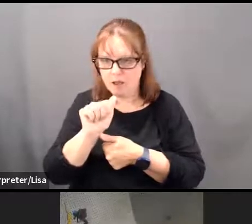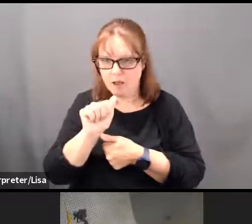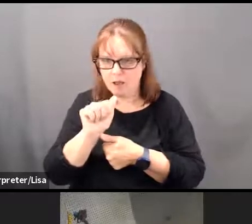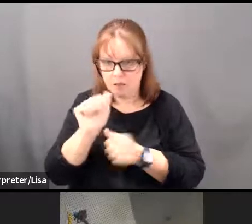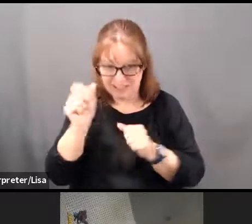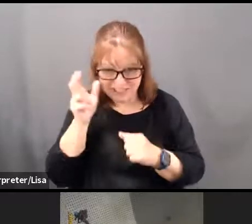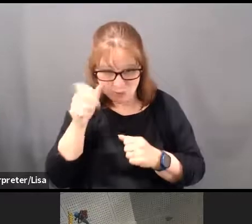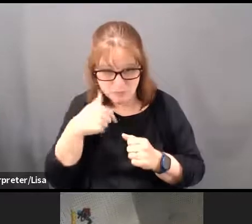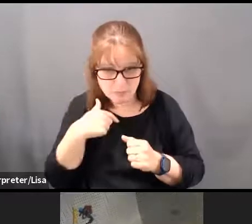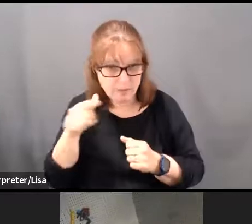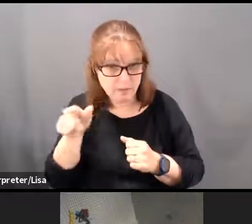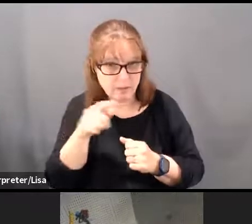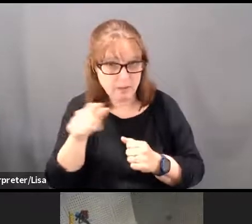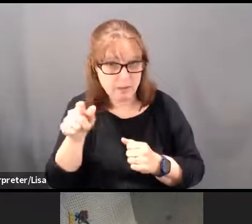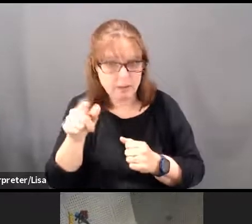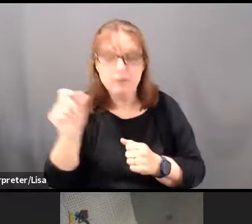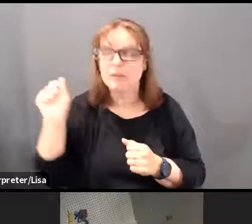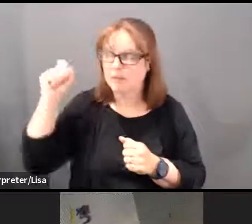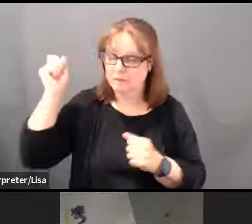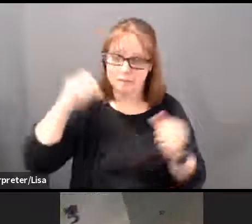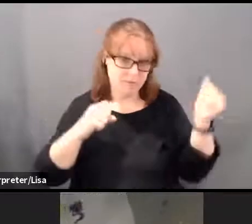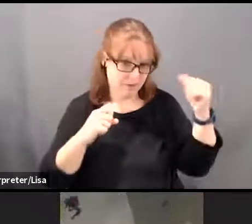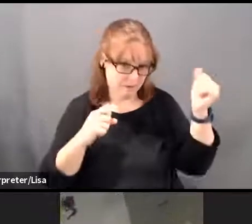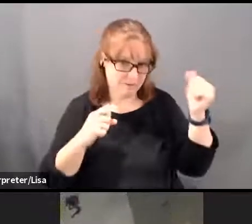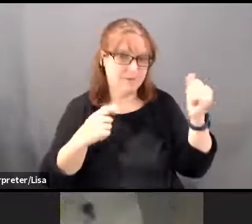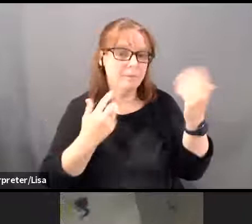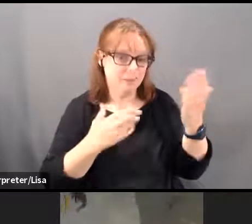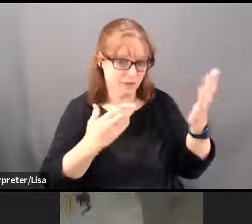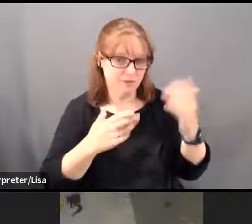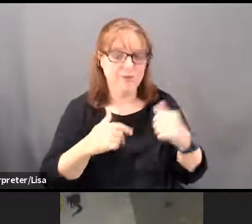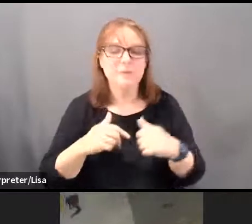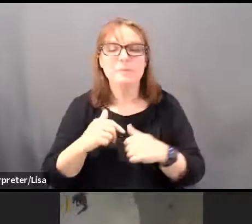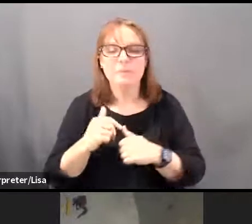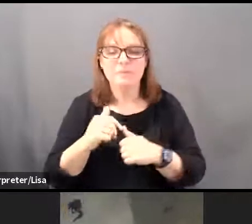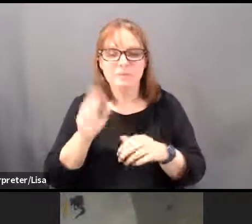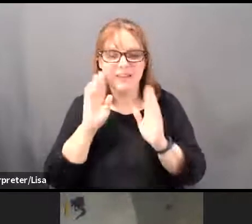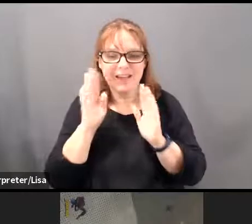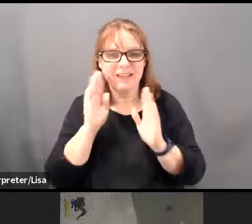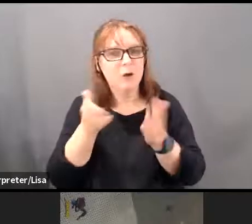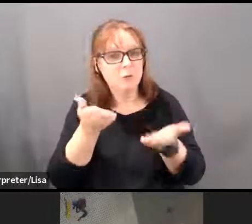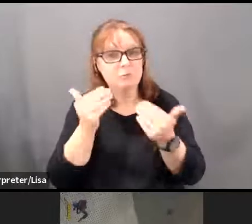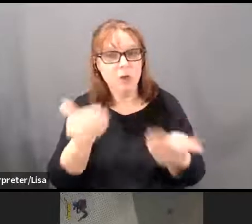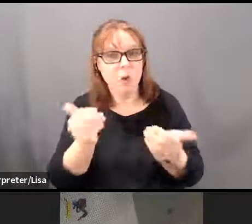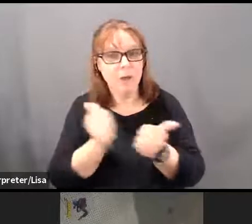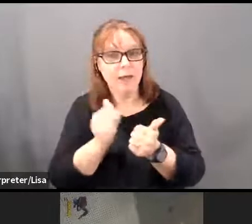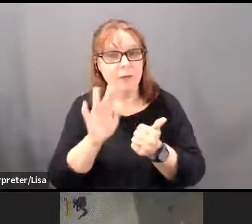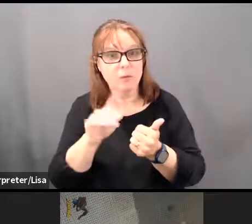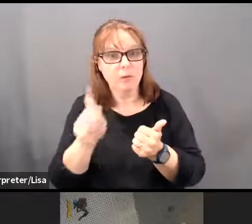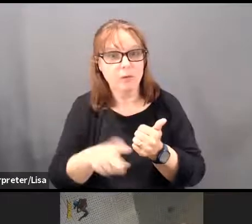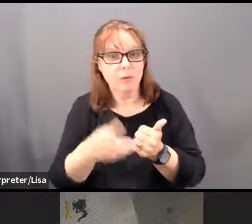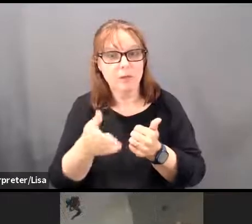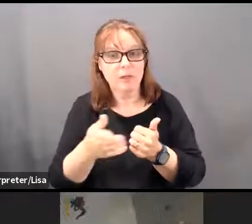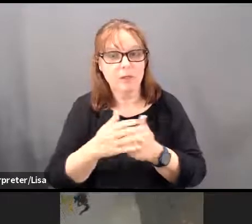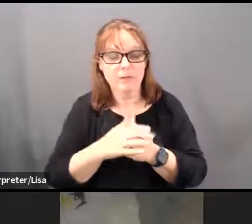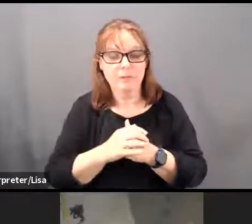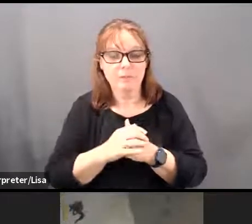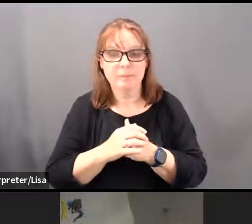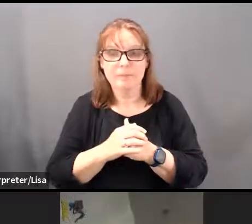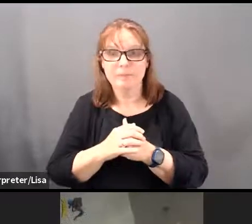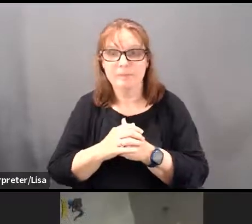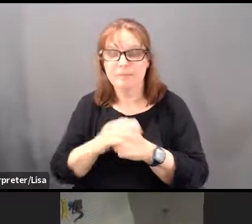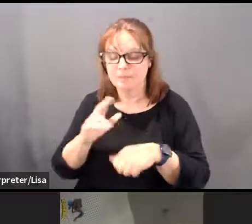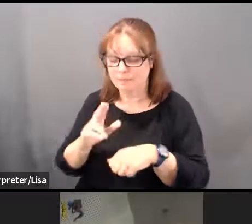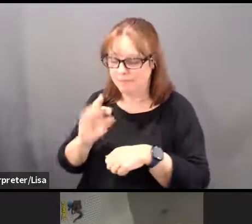me, Alicia? Yes, I can. Hi. Hello, hello. Please go ahead with your questions. Of course, of